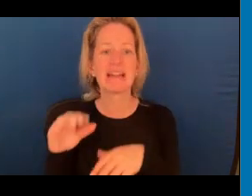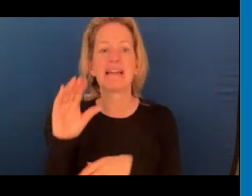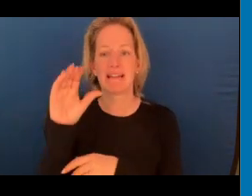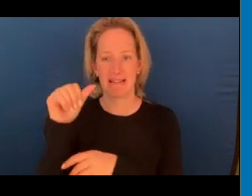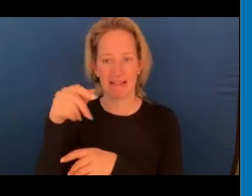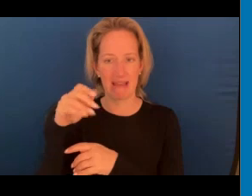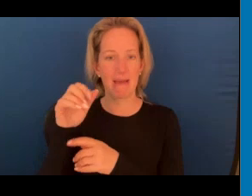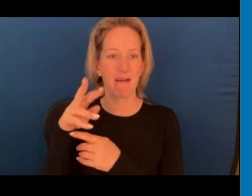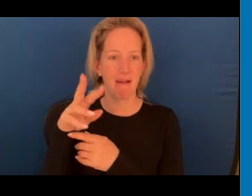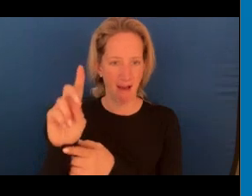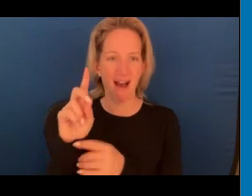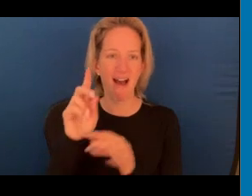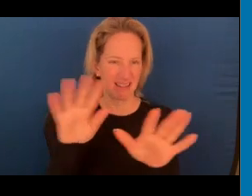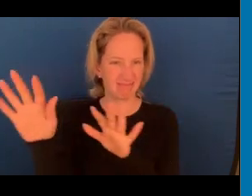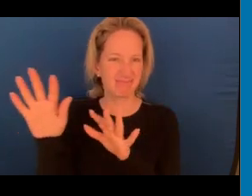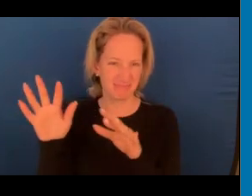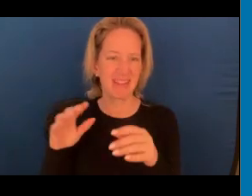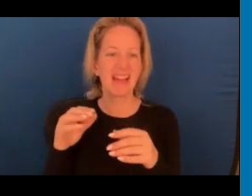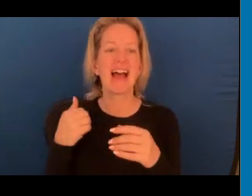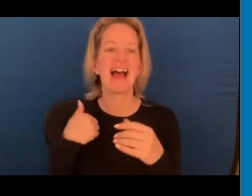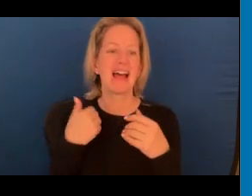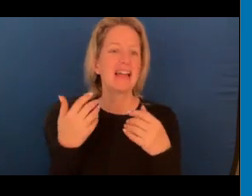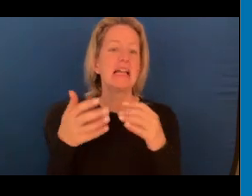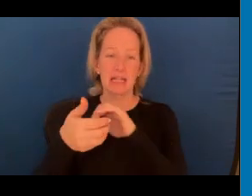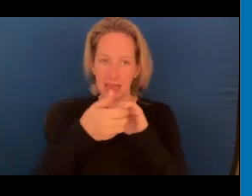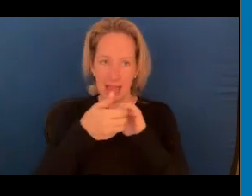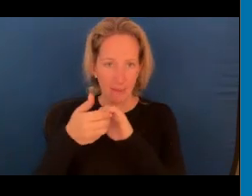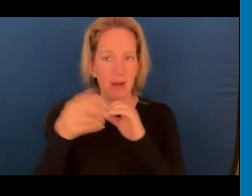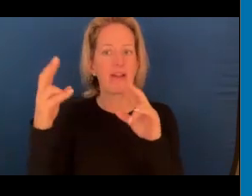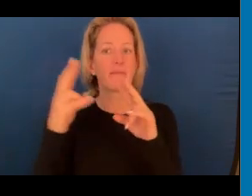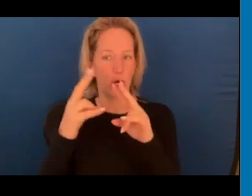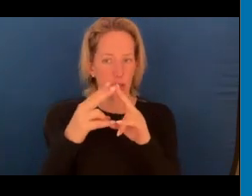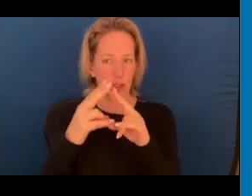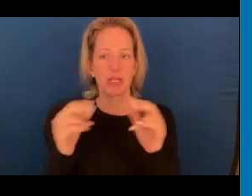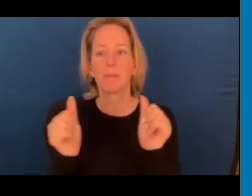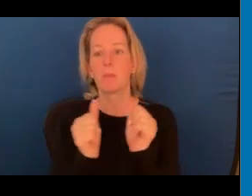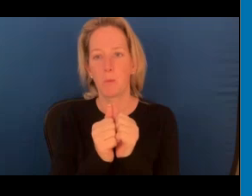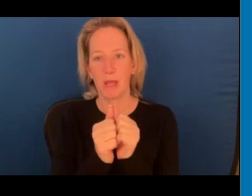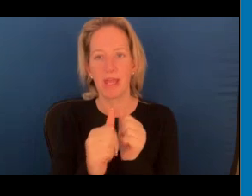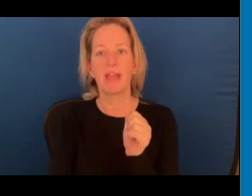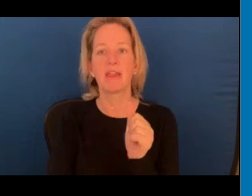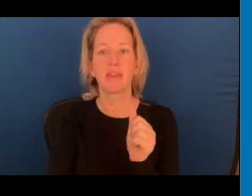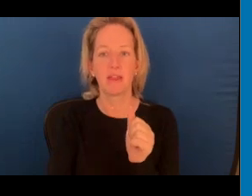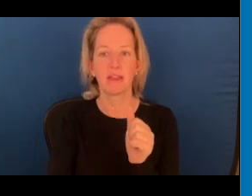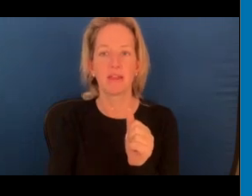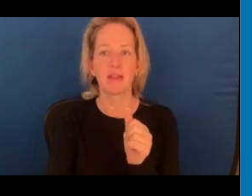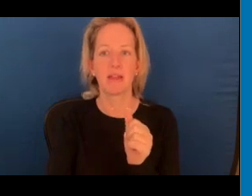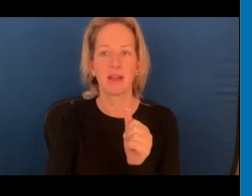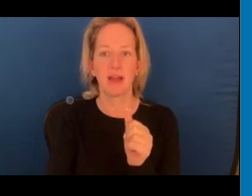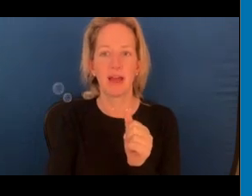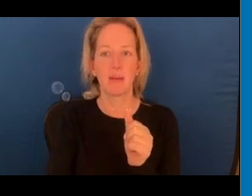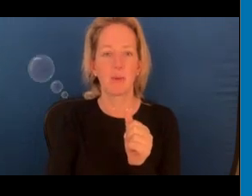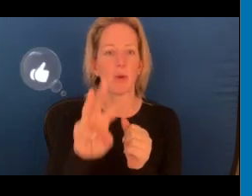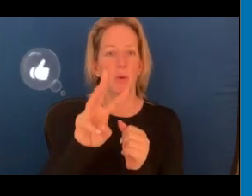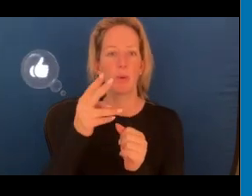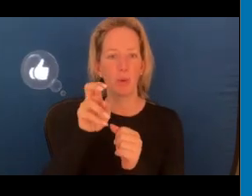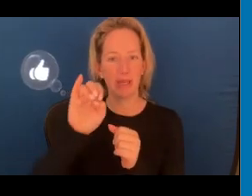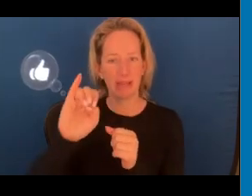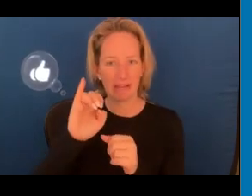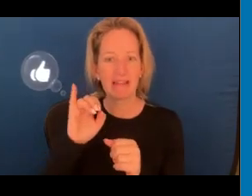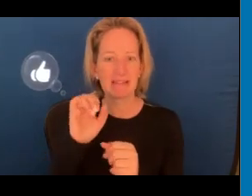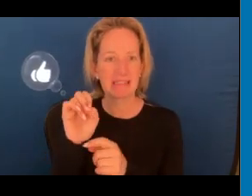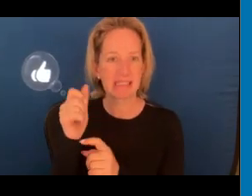won't say the whole thing, but and this is a collaborative partnership with Hui Sea Grant. It was great to see Woods Hole